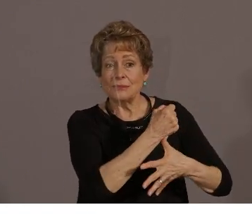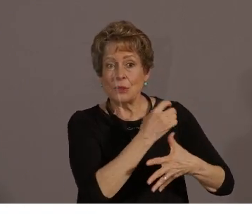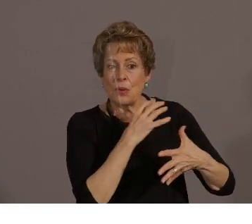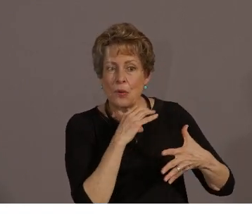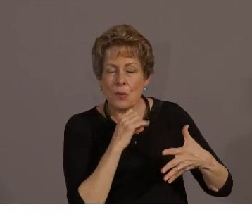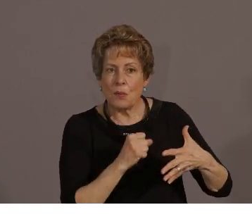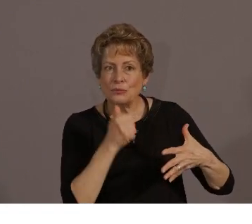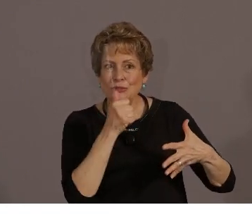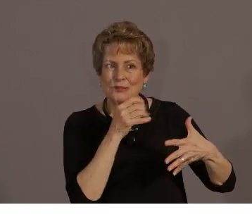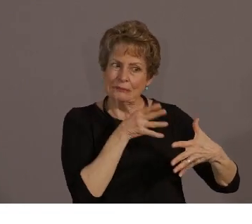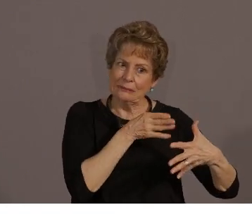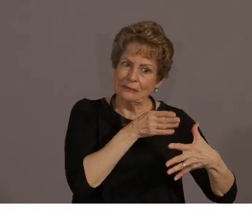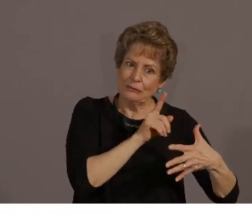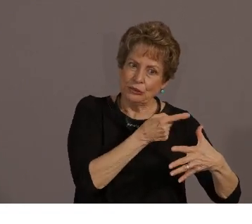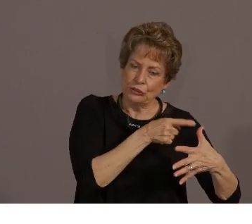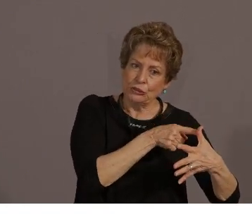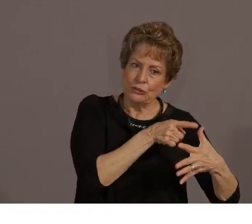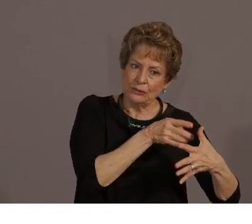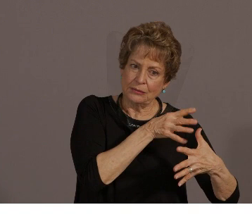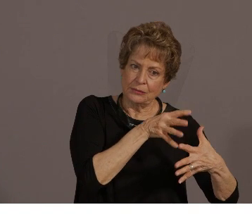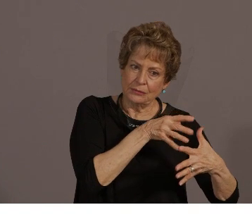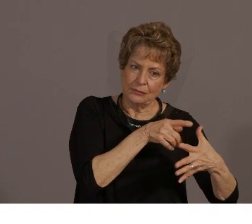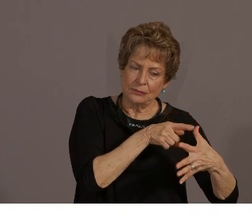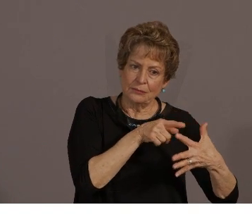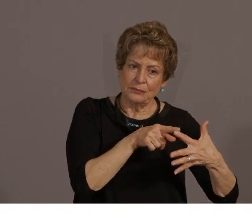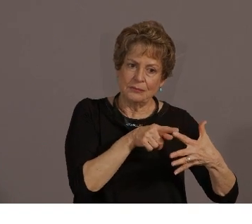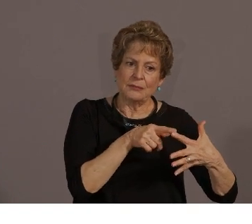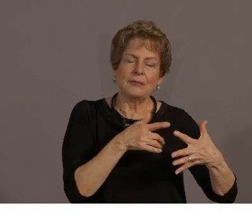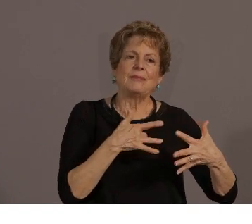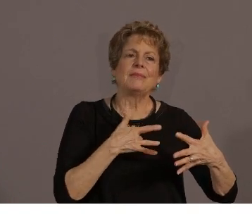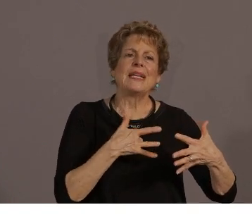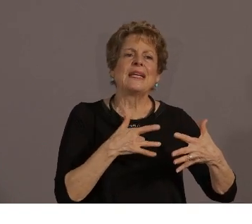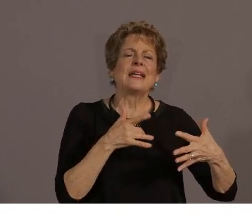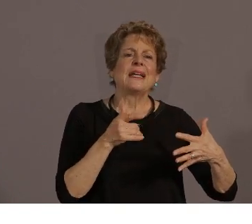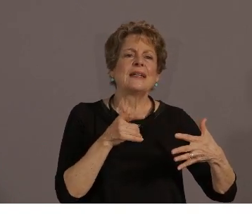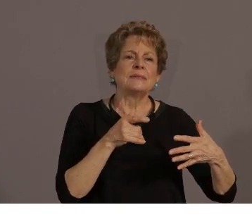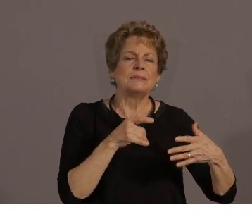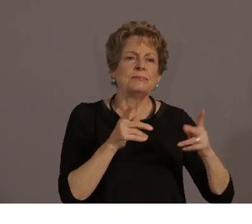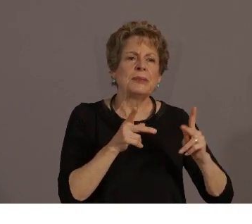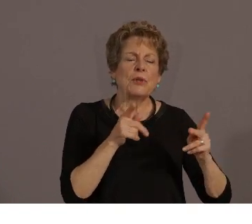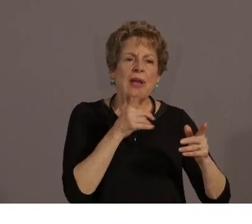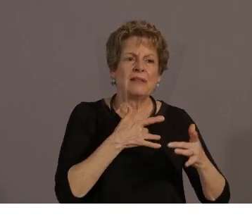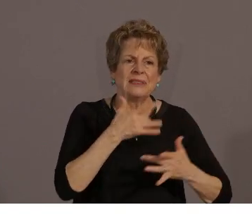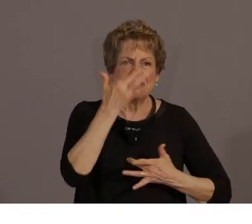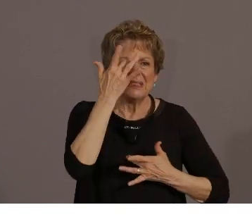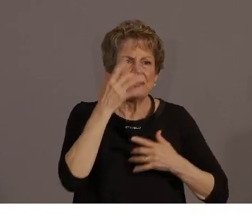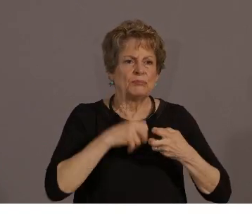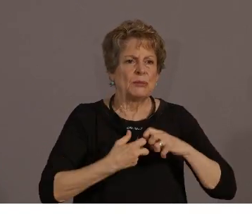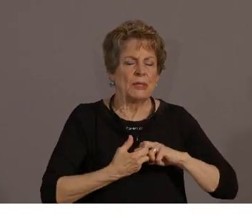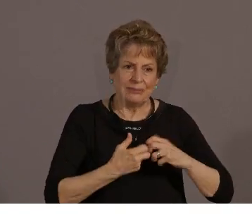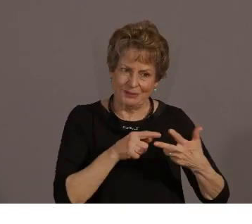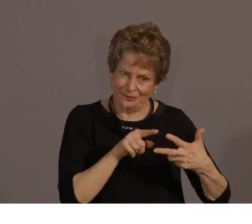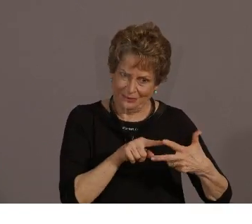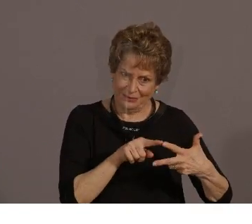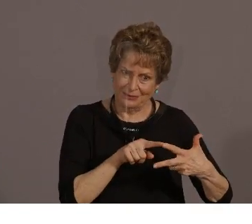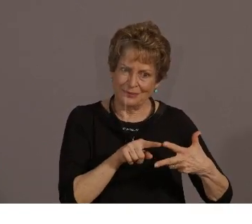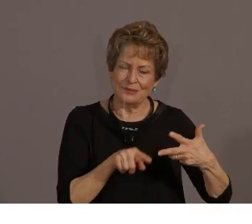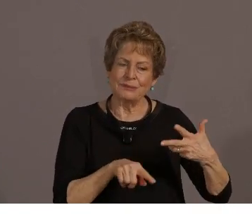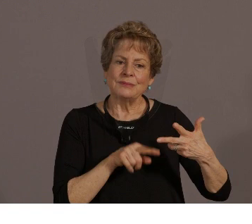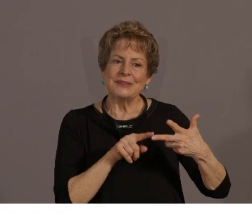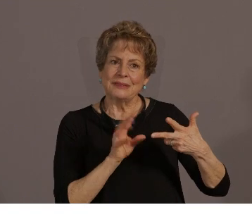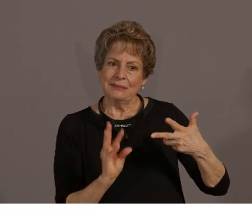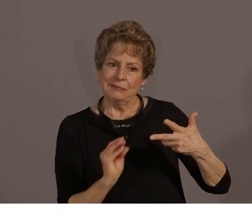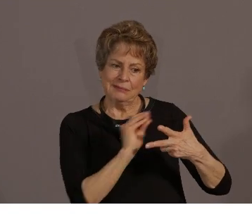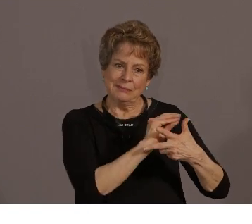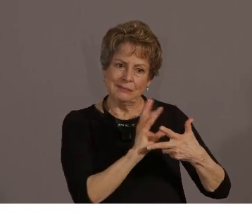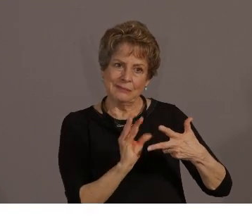increased age. So we added a vaccine prioritization page to our data dashboard. It's the last button in the